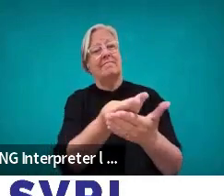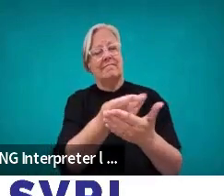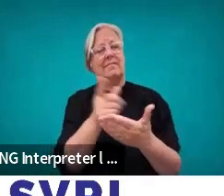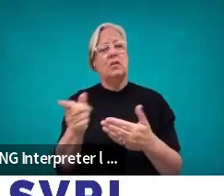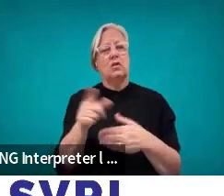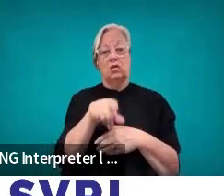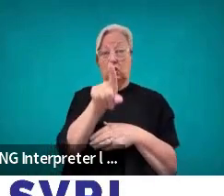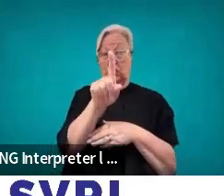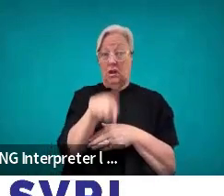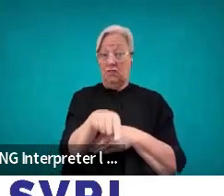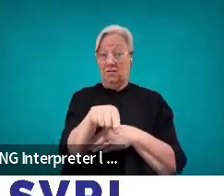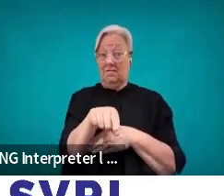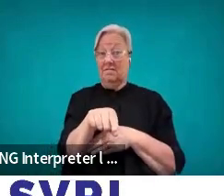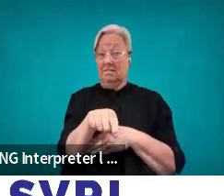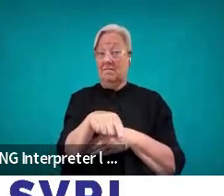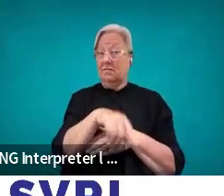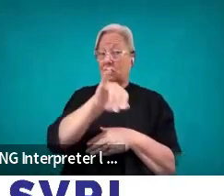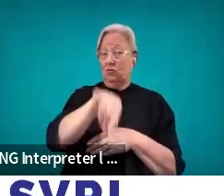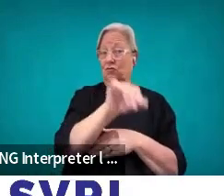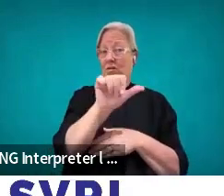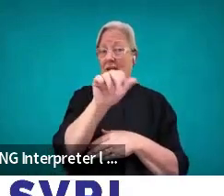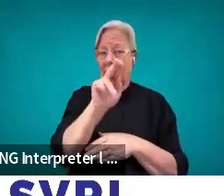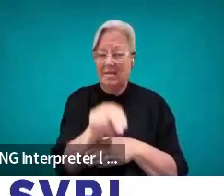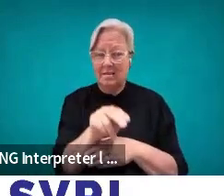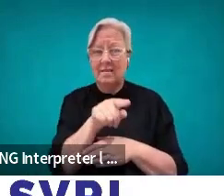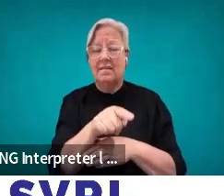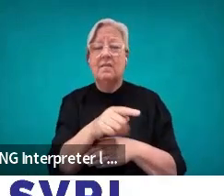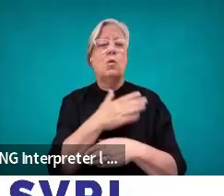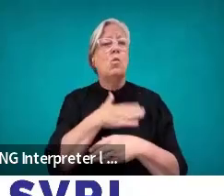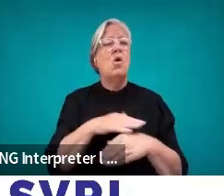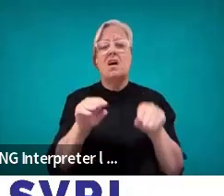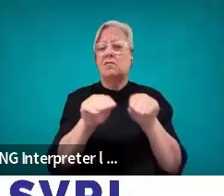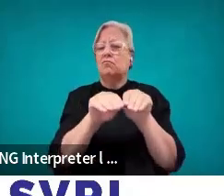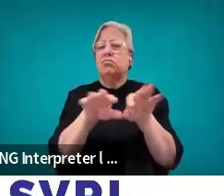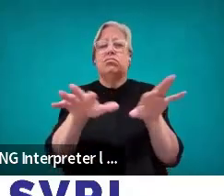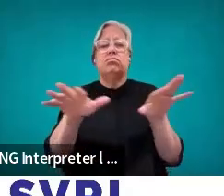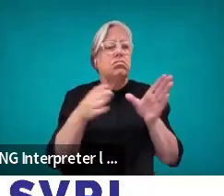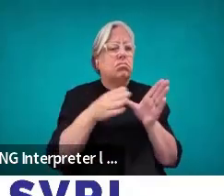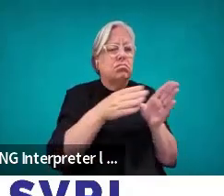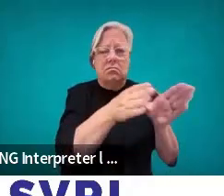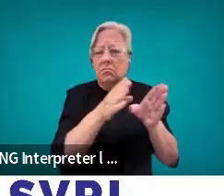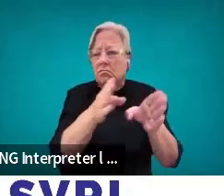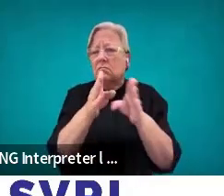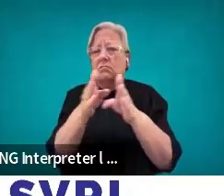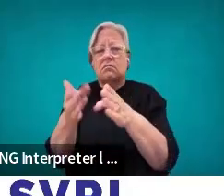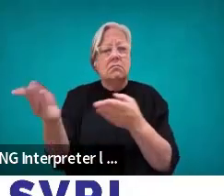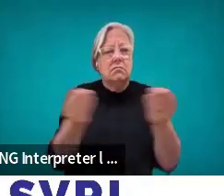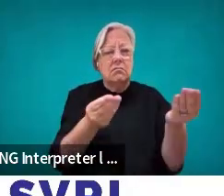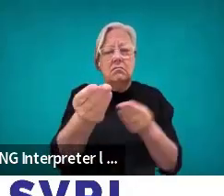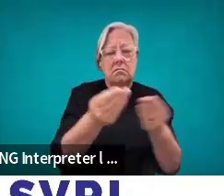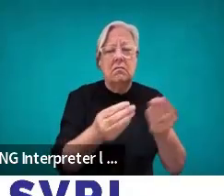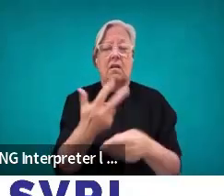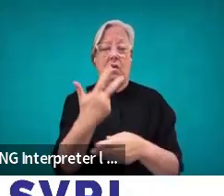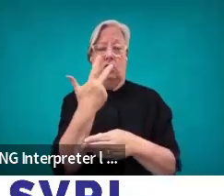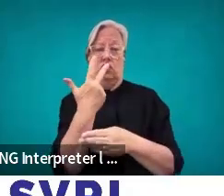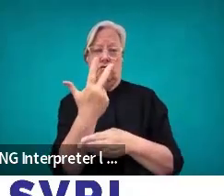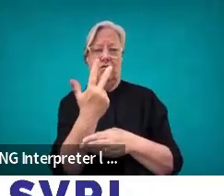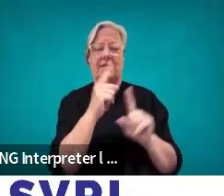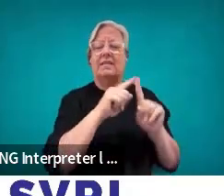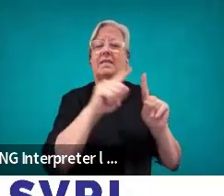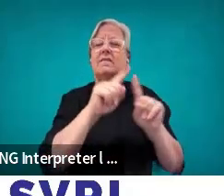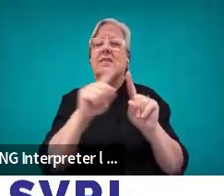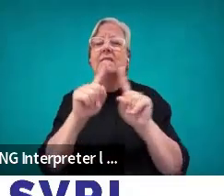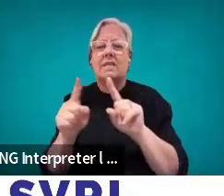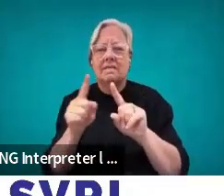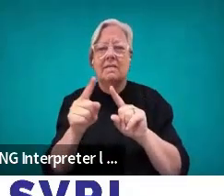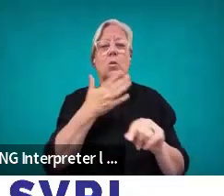encouraging submissions from across regions, sectors, and disciplines. And we have 3 types of submissions going into